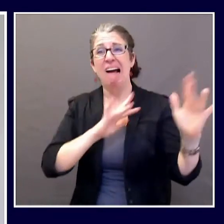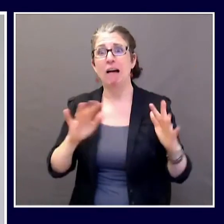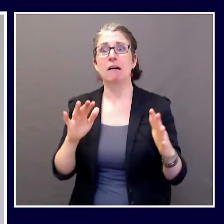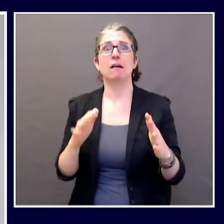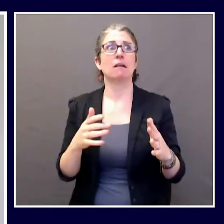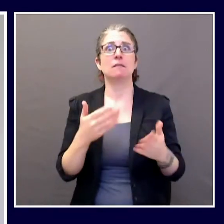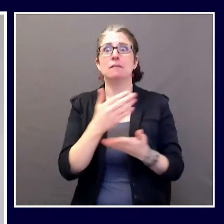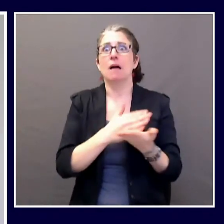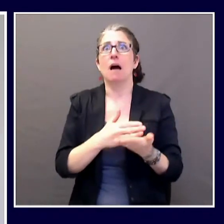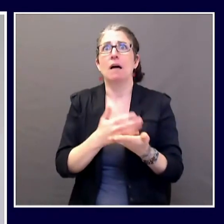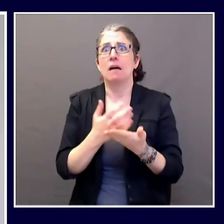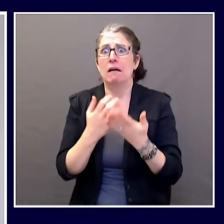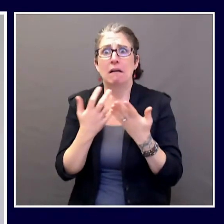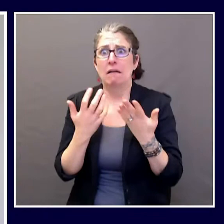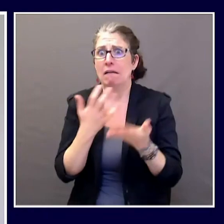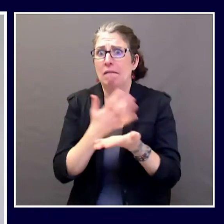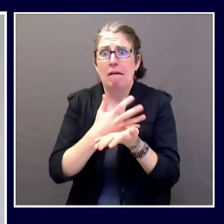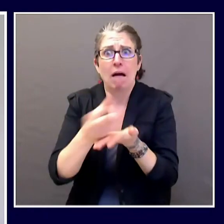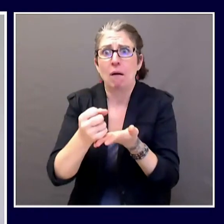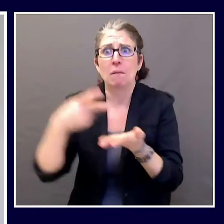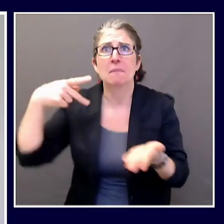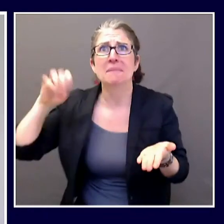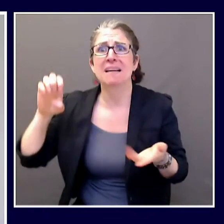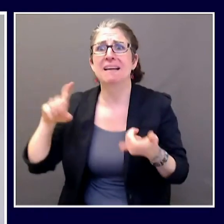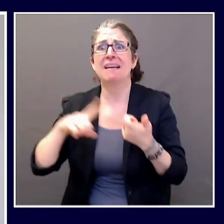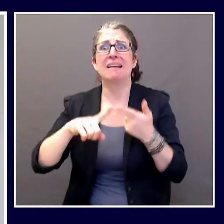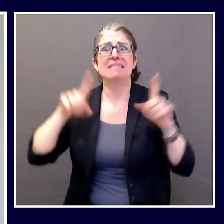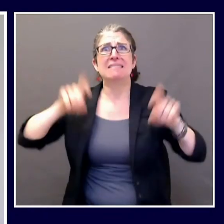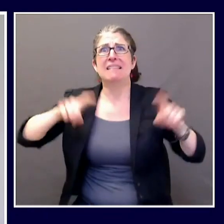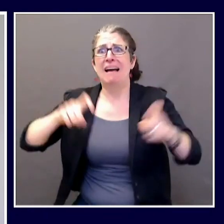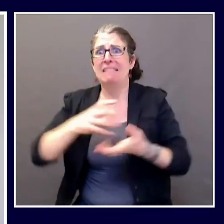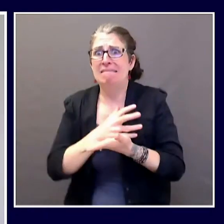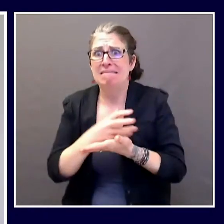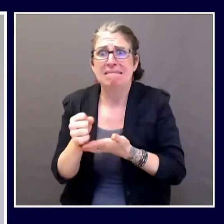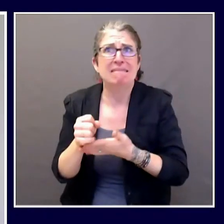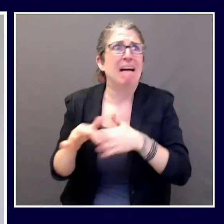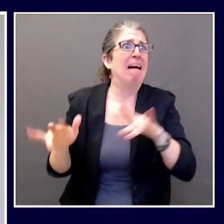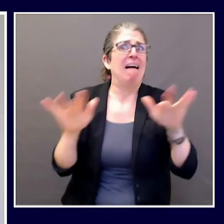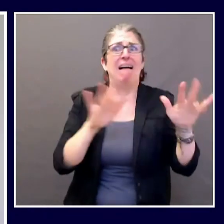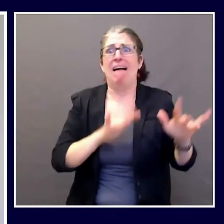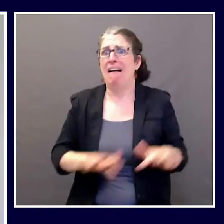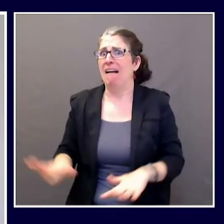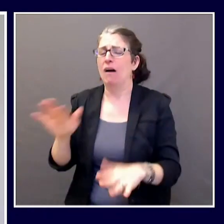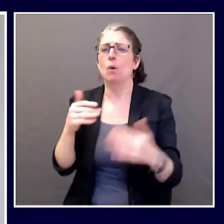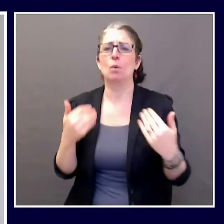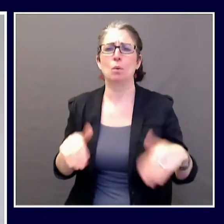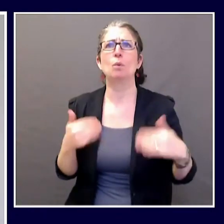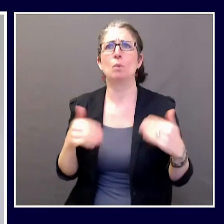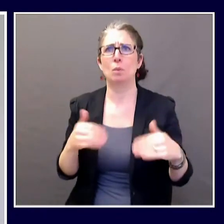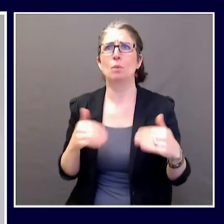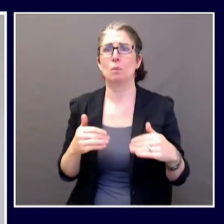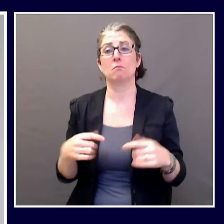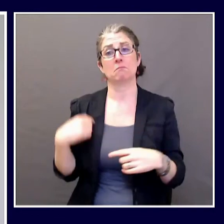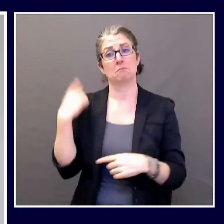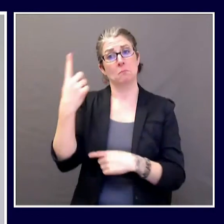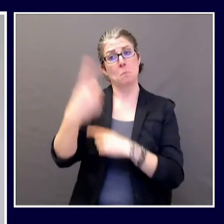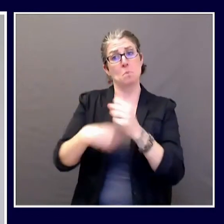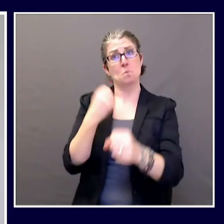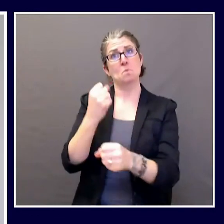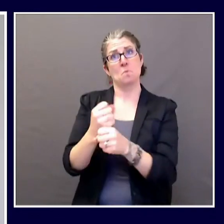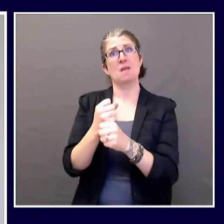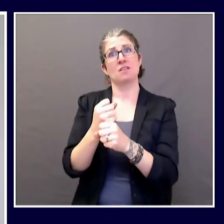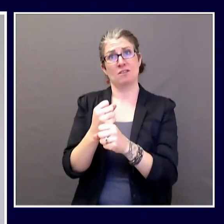scarcity that have been brought into view by the pandemic. Throughout COVID-19, so many Maine people